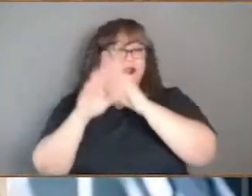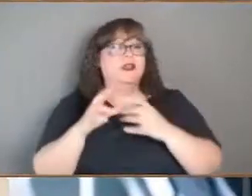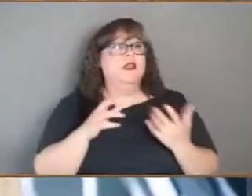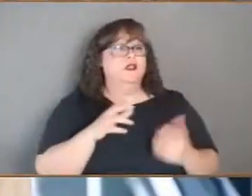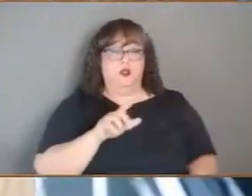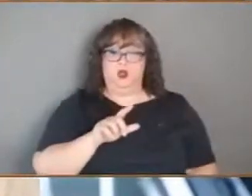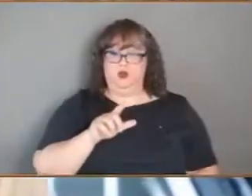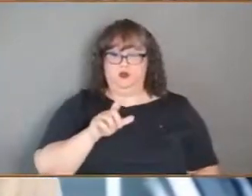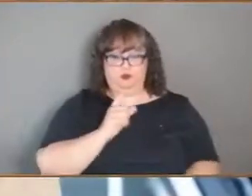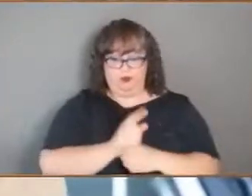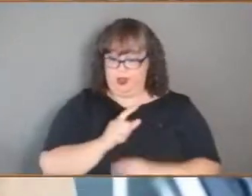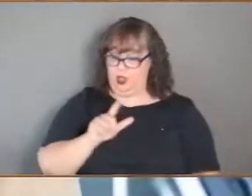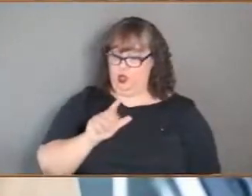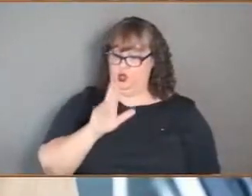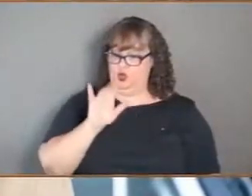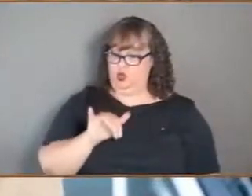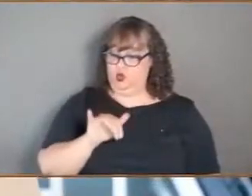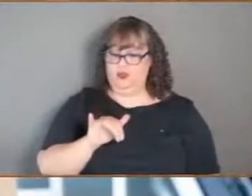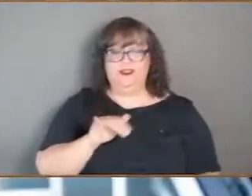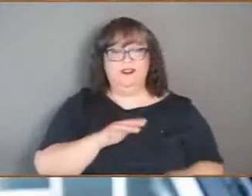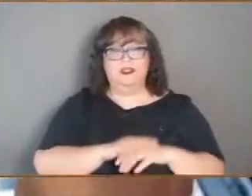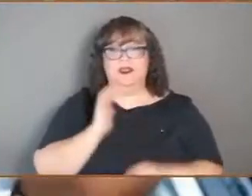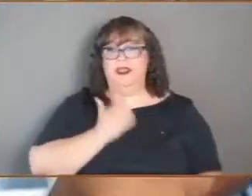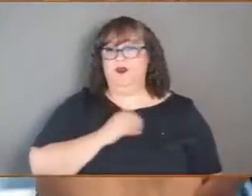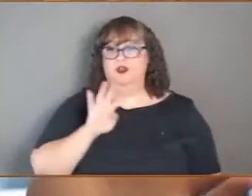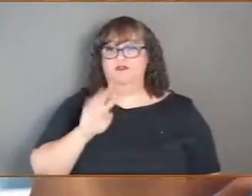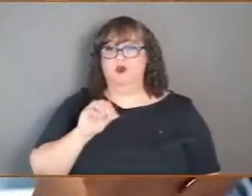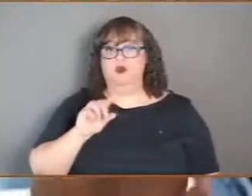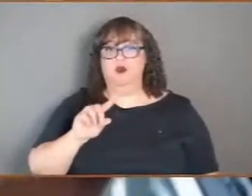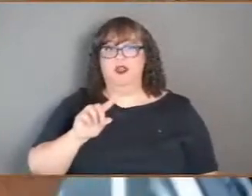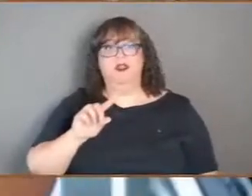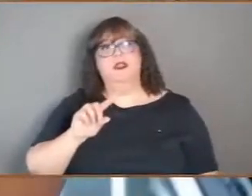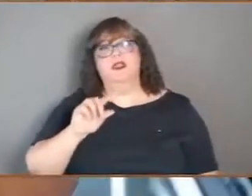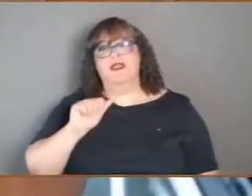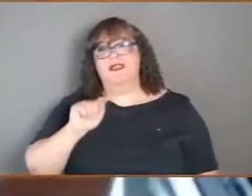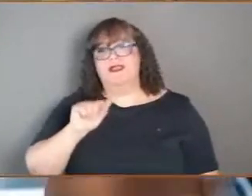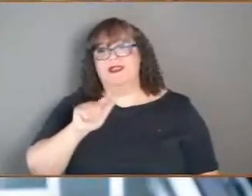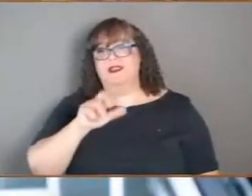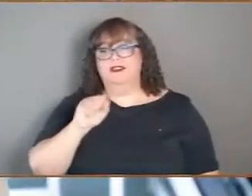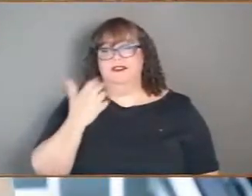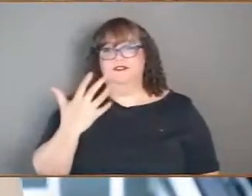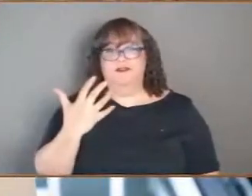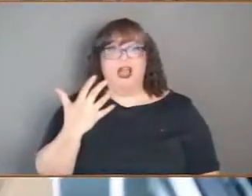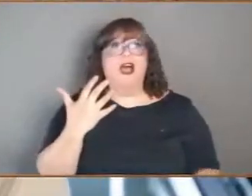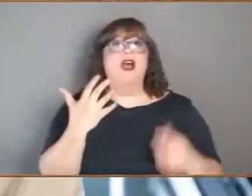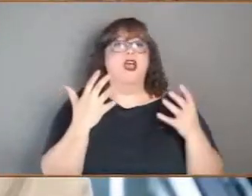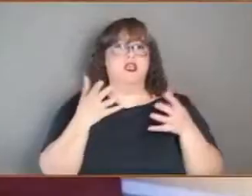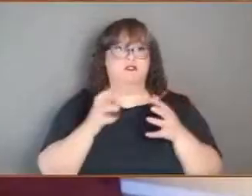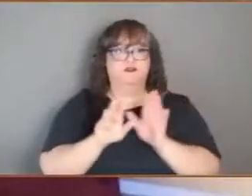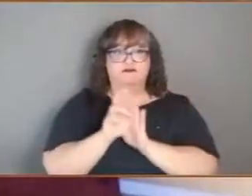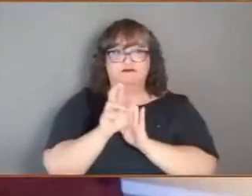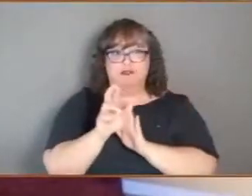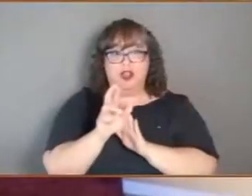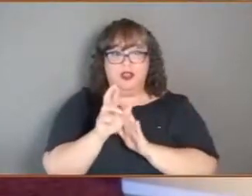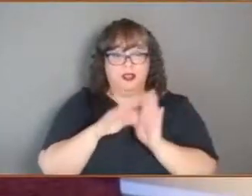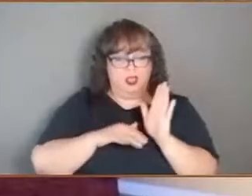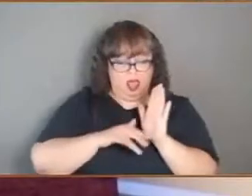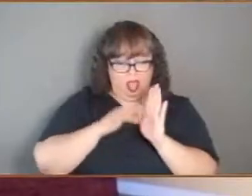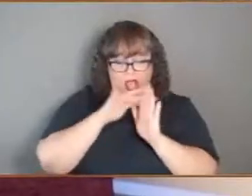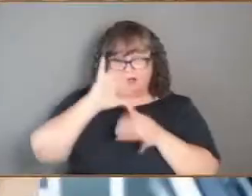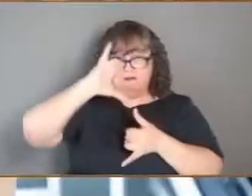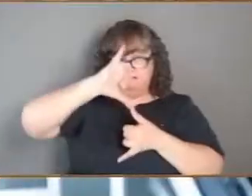our 401 Atlas V configuration. Fully stacked to the top of the payload fairing. It's about 190 feet